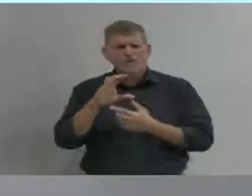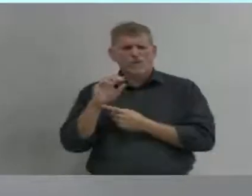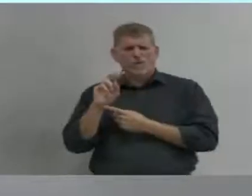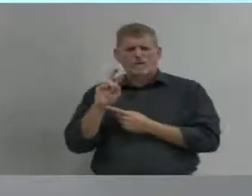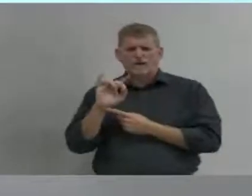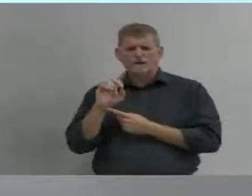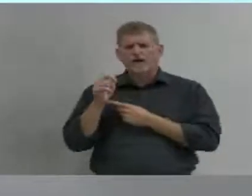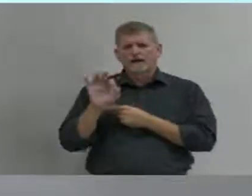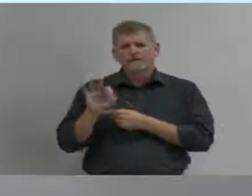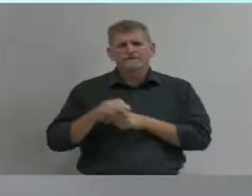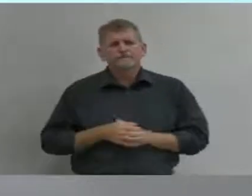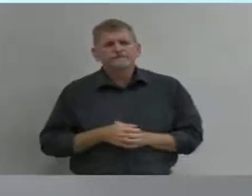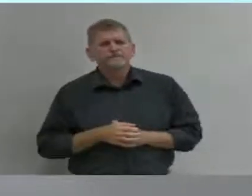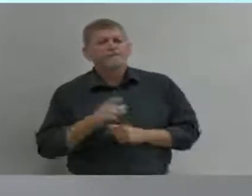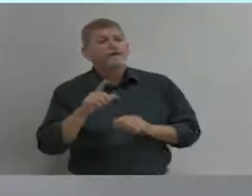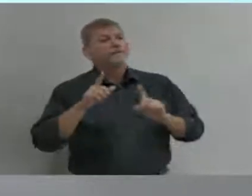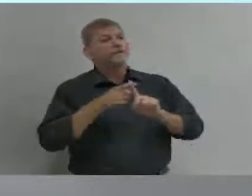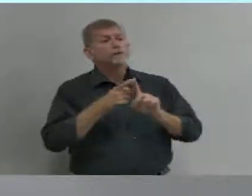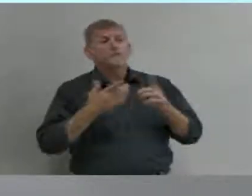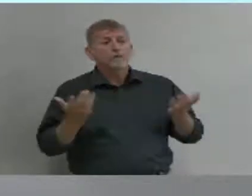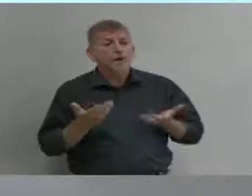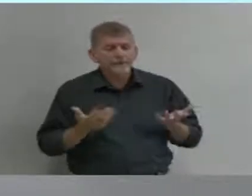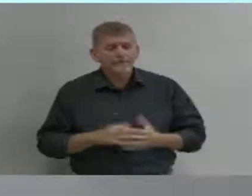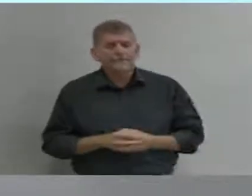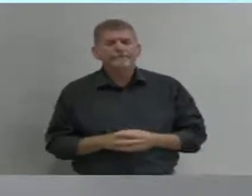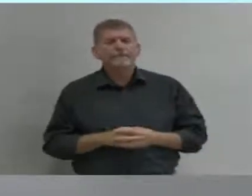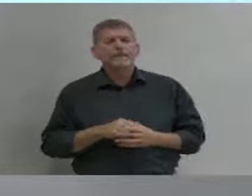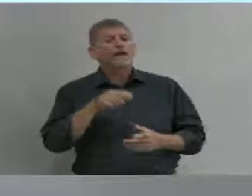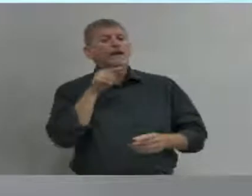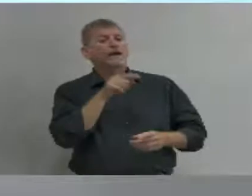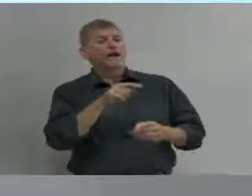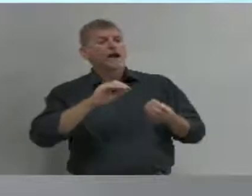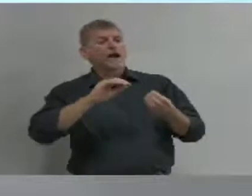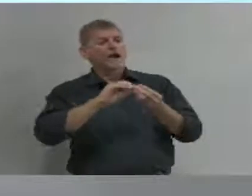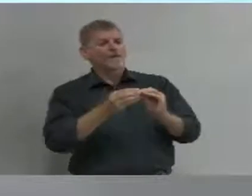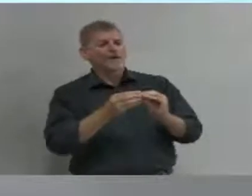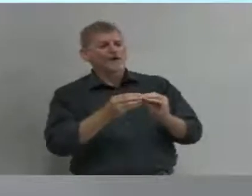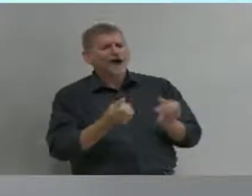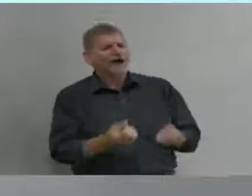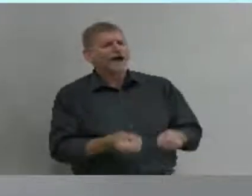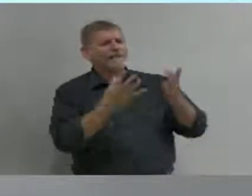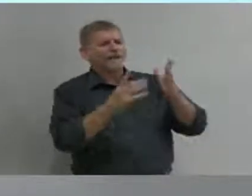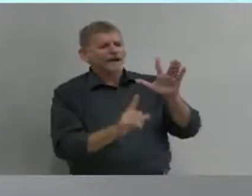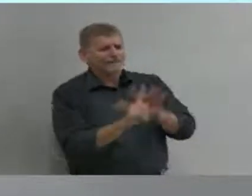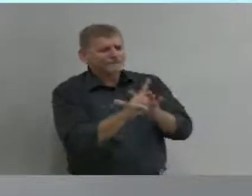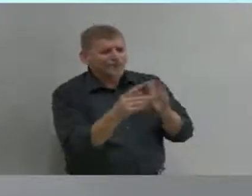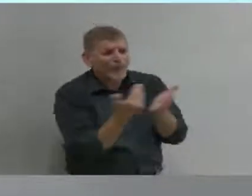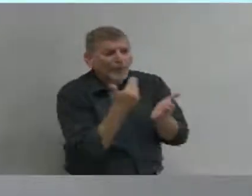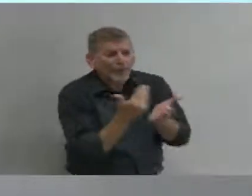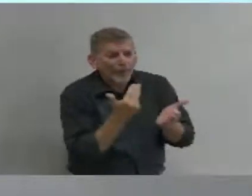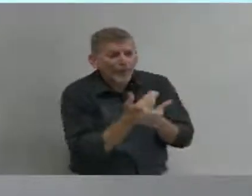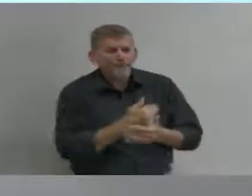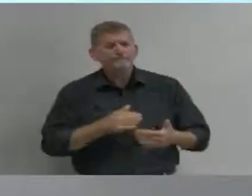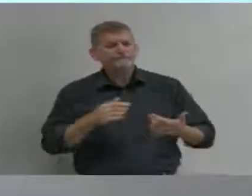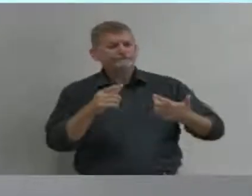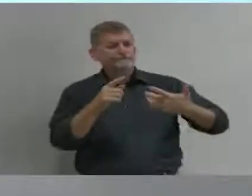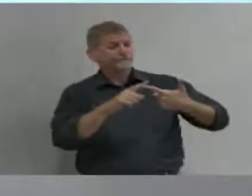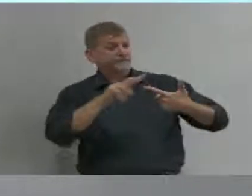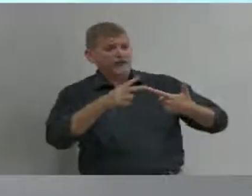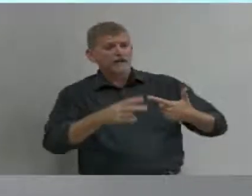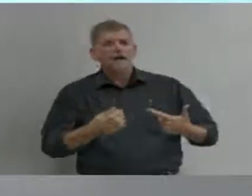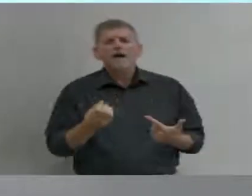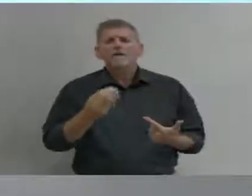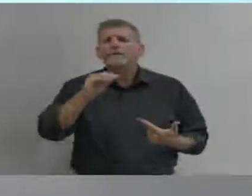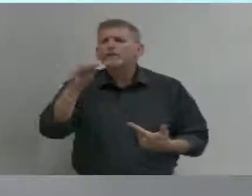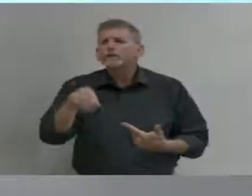The first is, of course, the number of new confirmed COVID-19 cases. The second is the percentage of COVID-19 tests that are positive. This